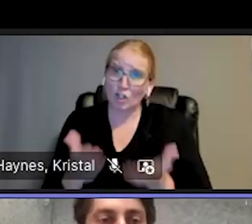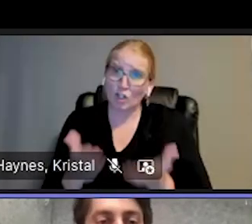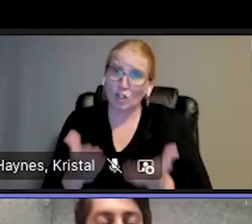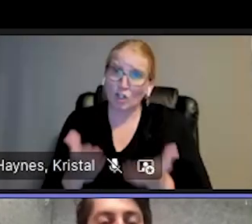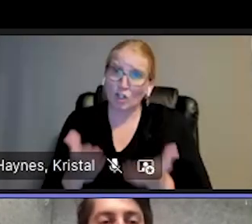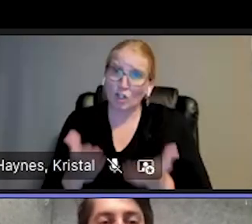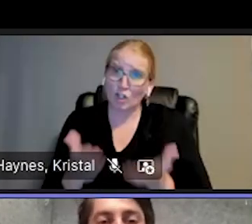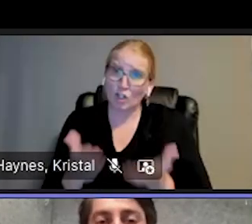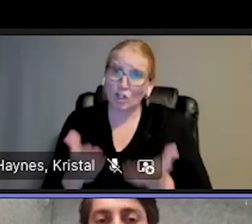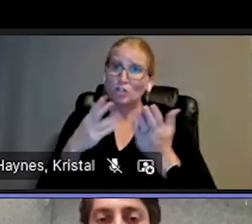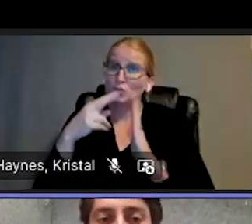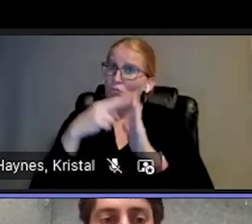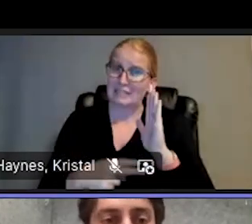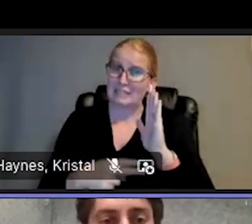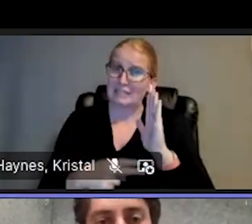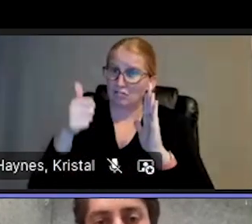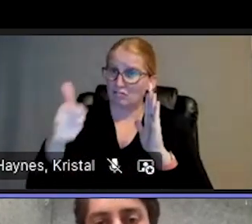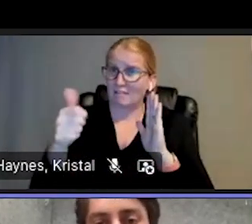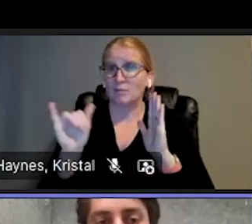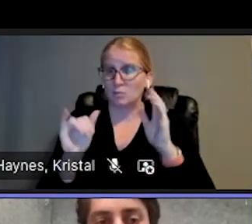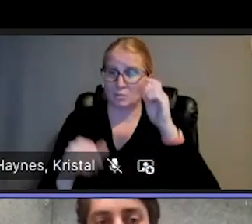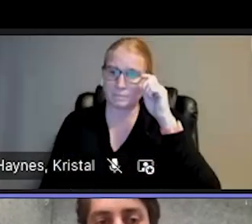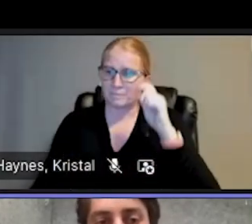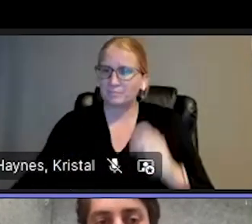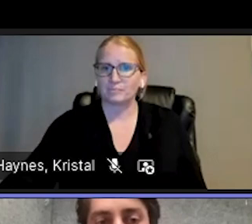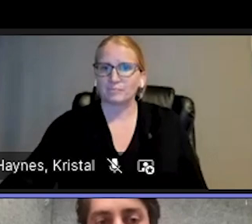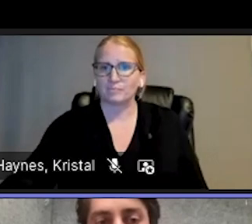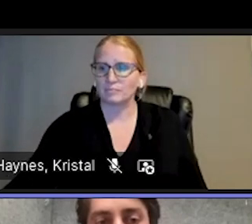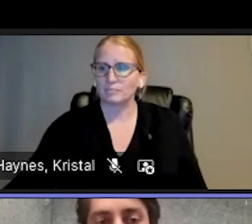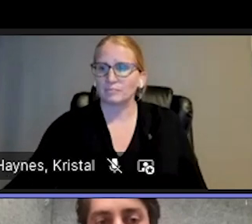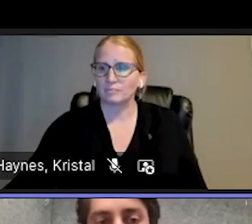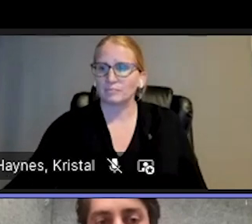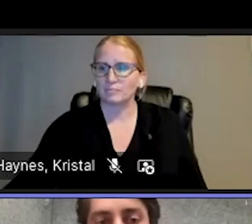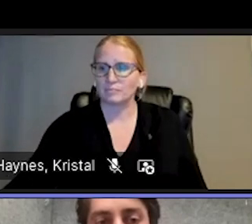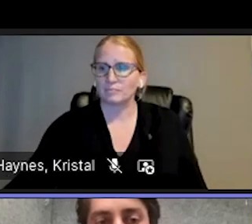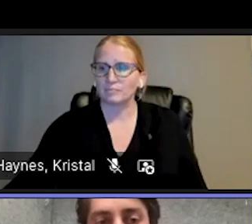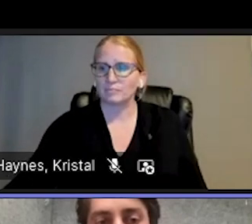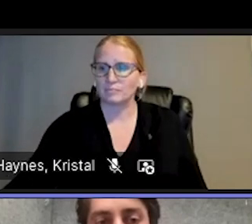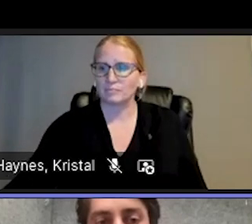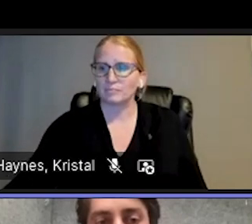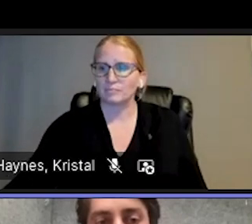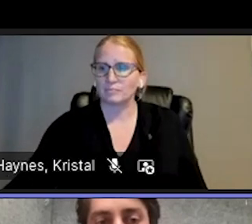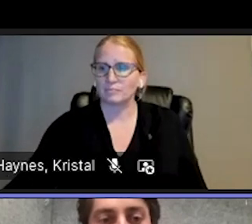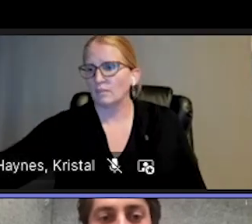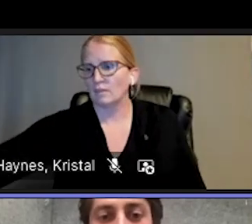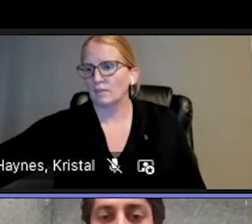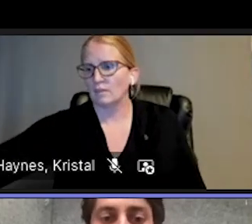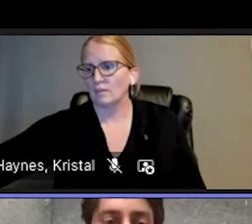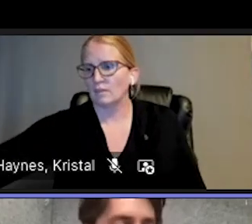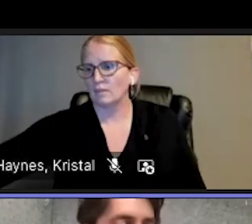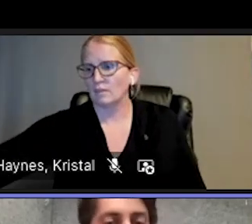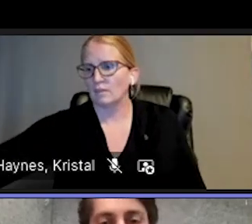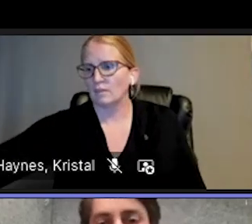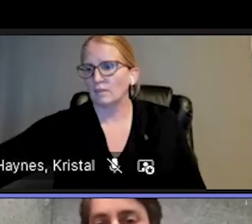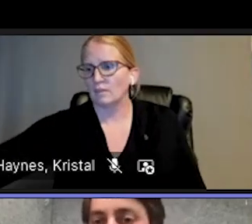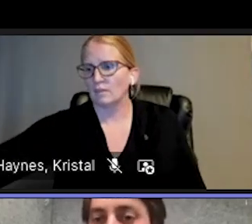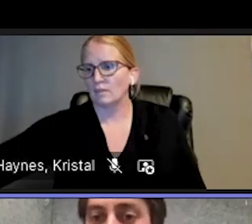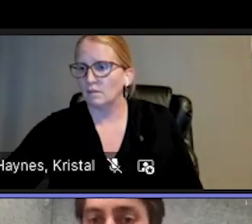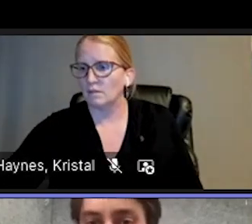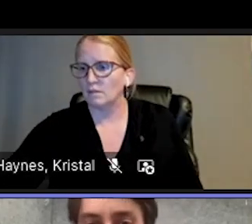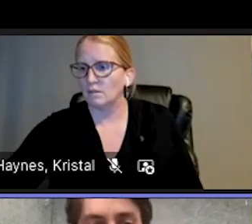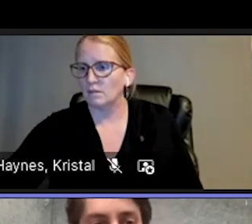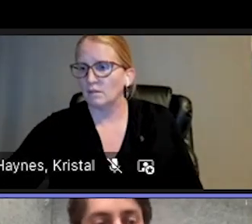So the 10-year plan is guided by statute, and that both the process and the content is in Vermont statute, and that